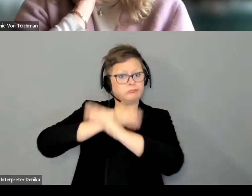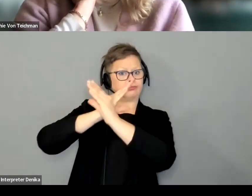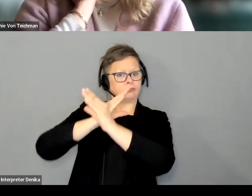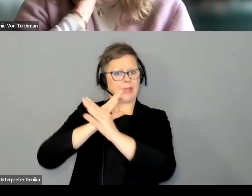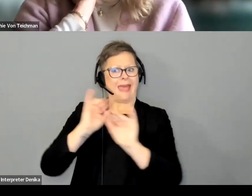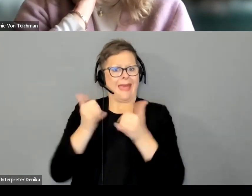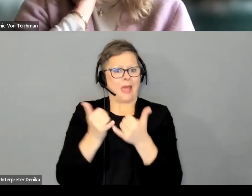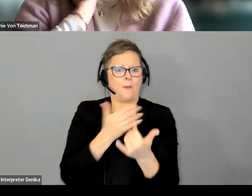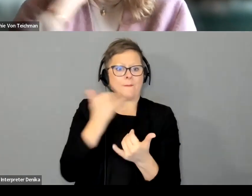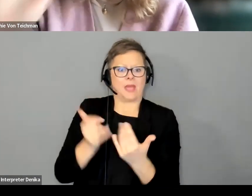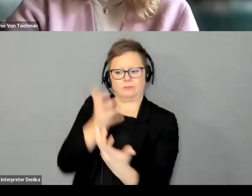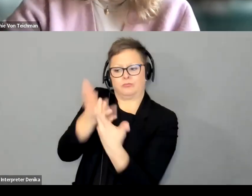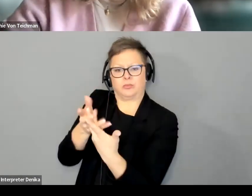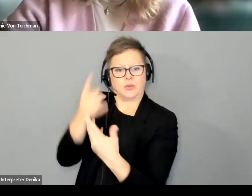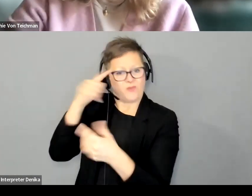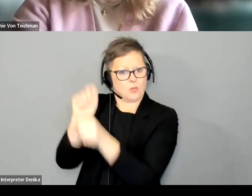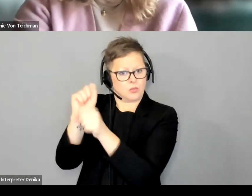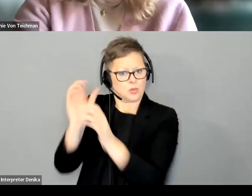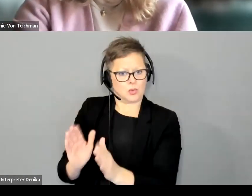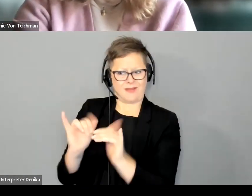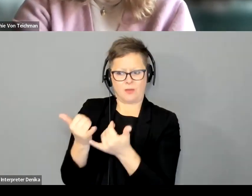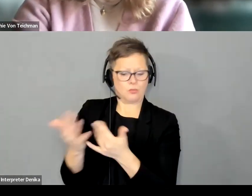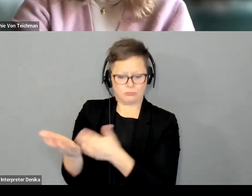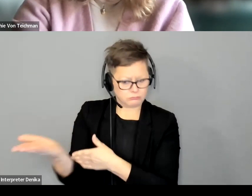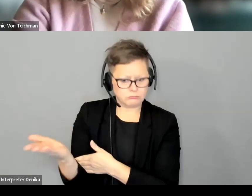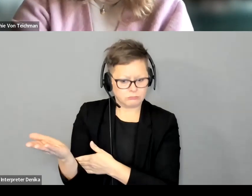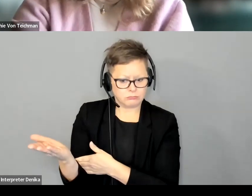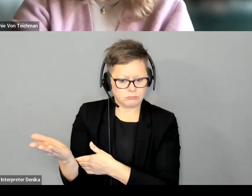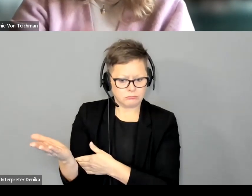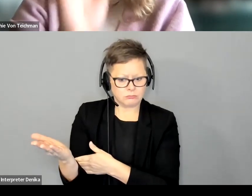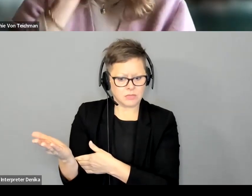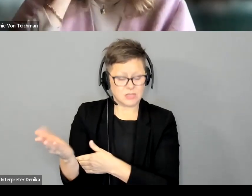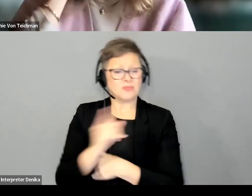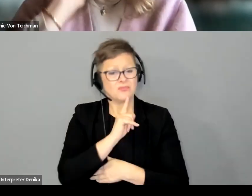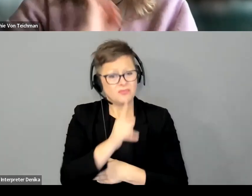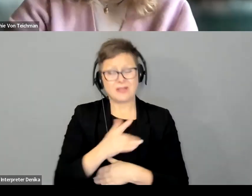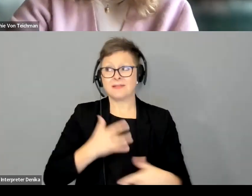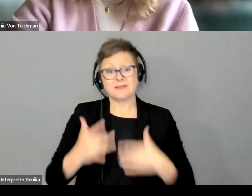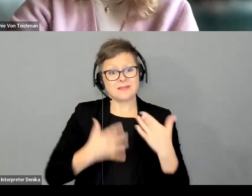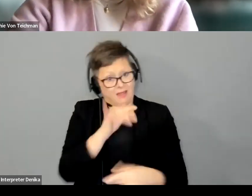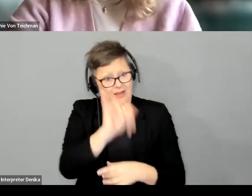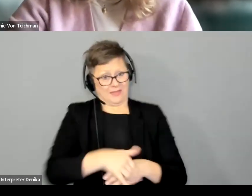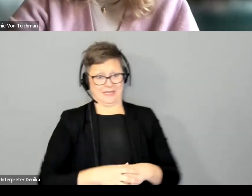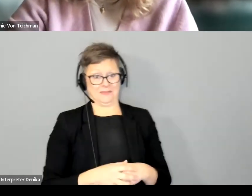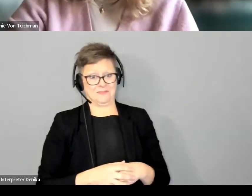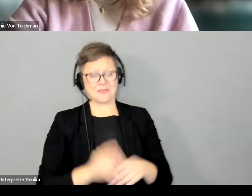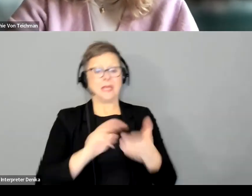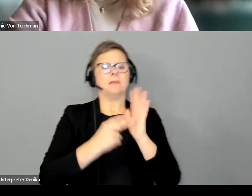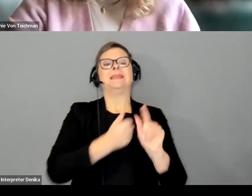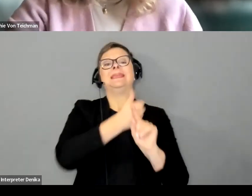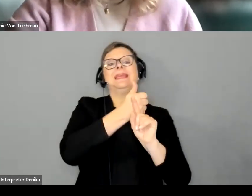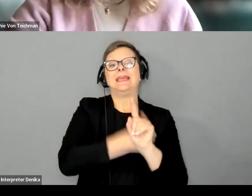for the individual worker, and that is really exciting. That's not to say that every job